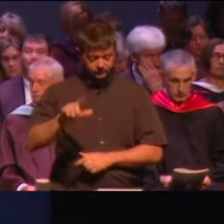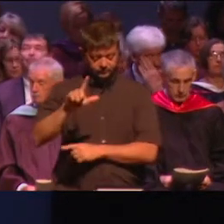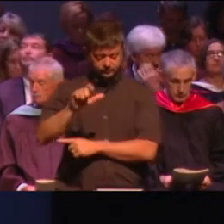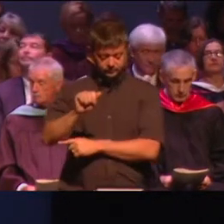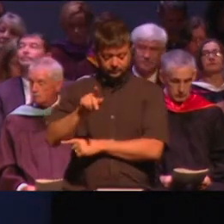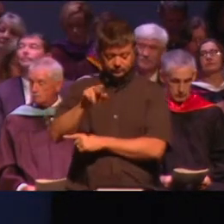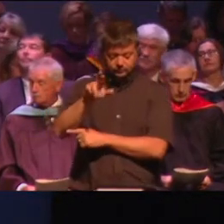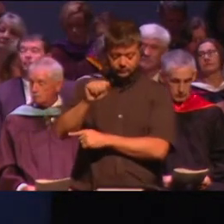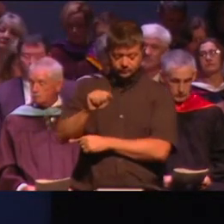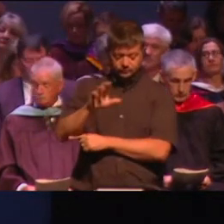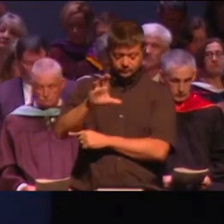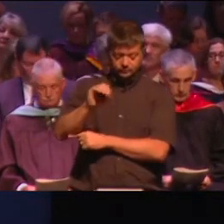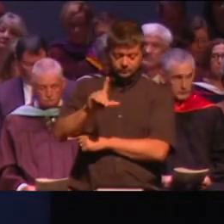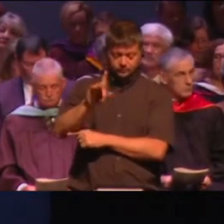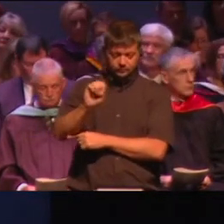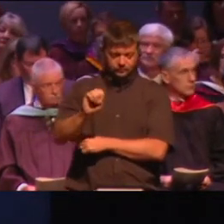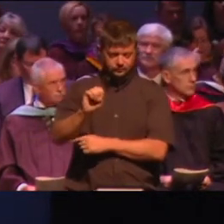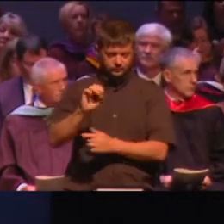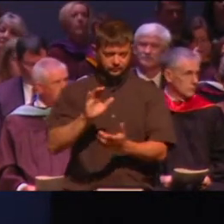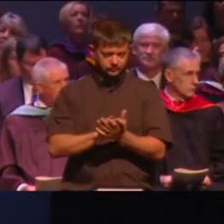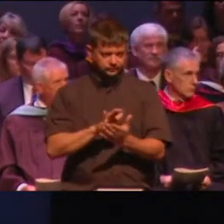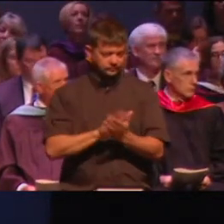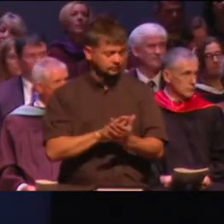Laura Cole.